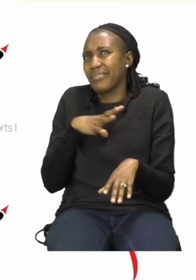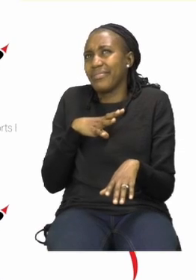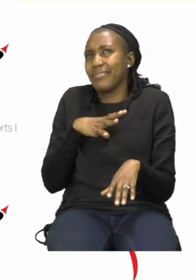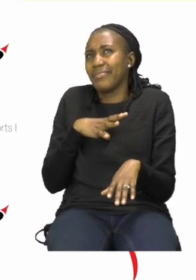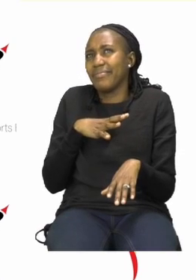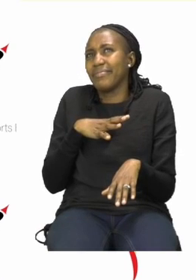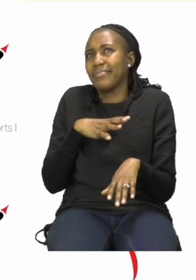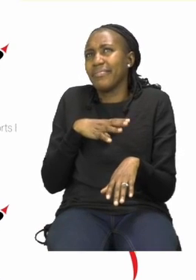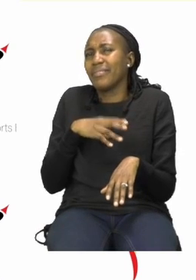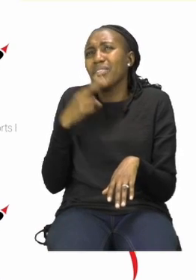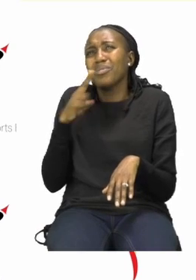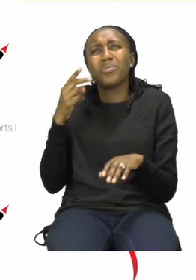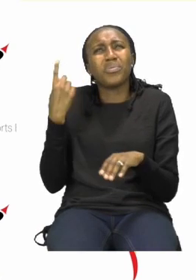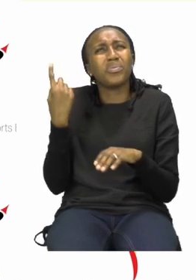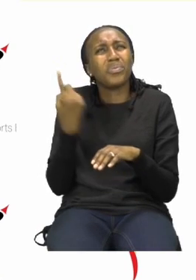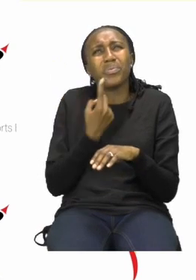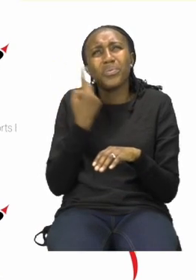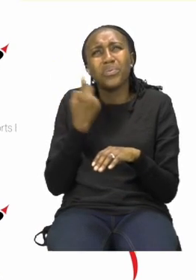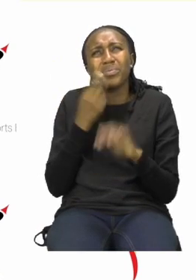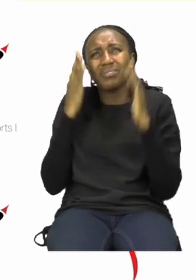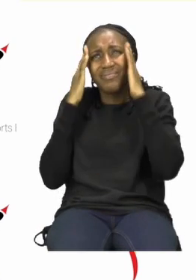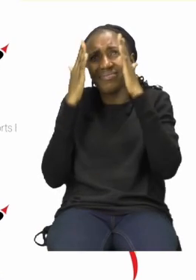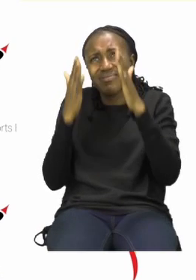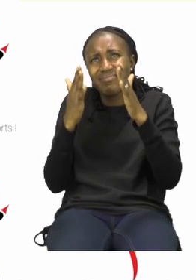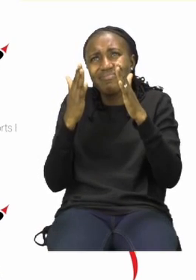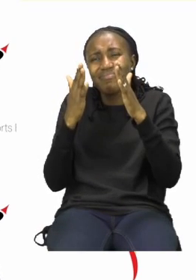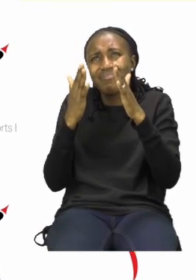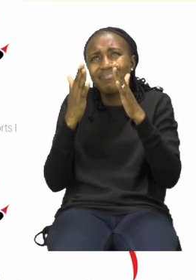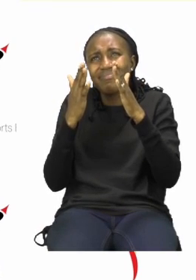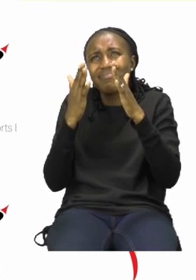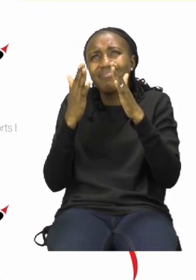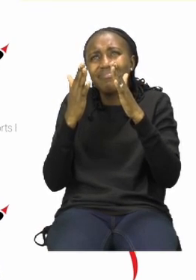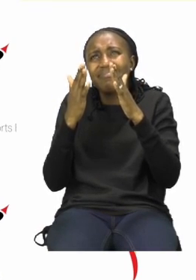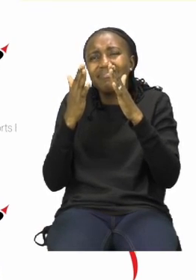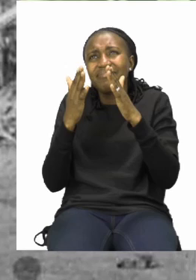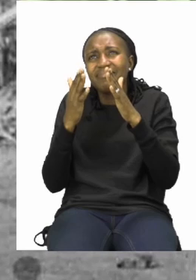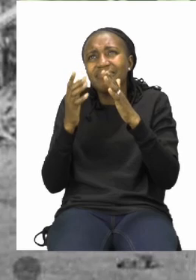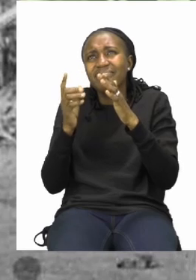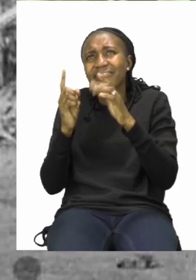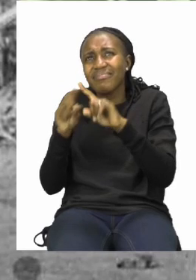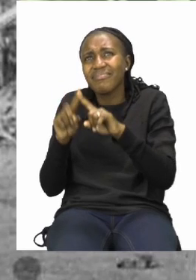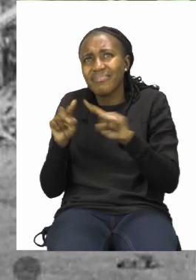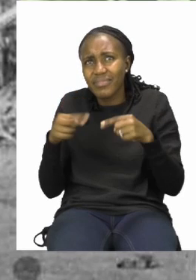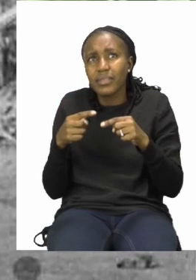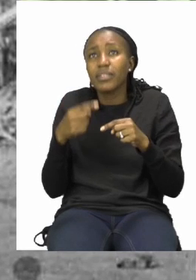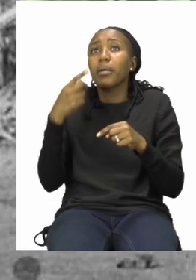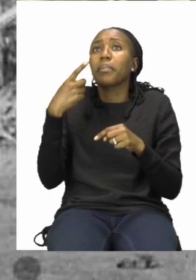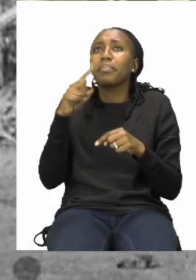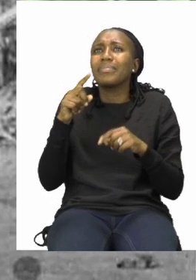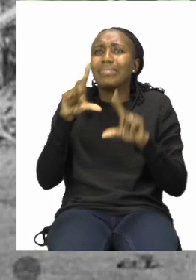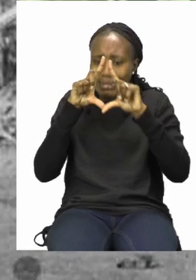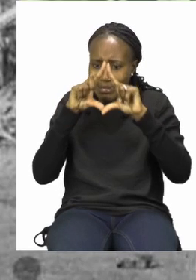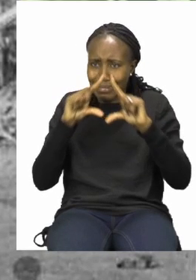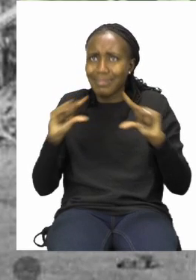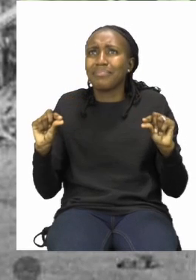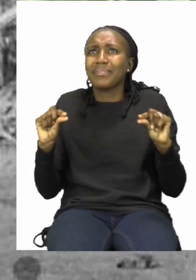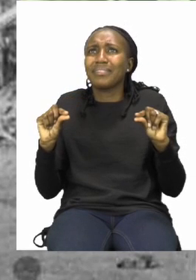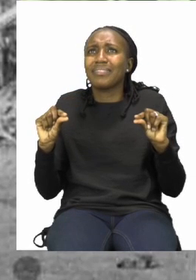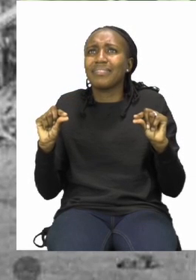not only a martial art, it's a fencing. It's Japanese two-handed fencing where you use the sword, Kendo,